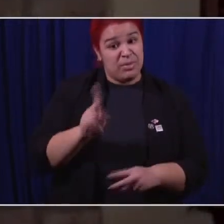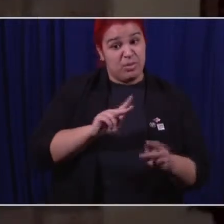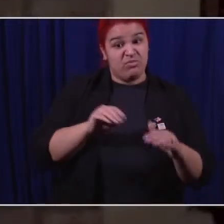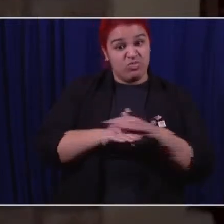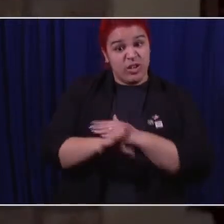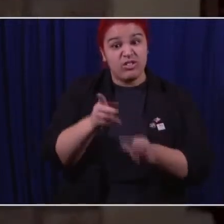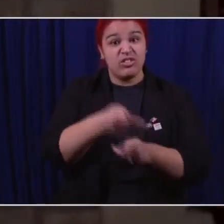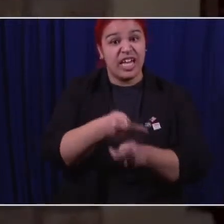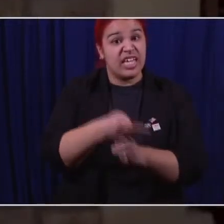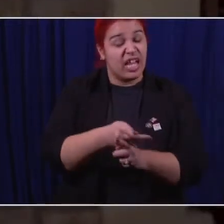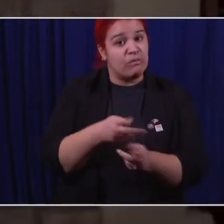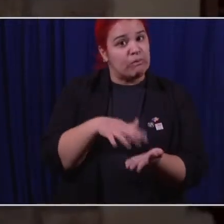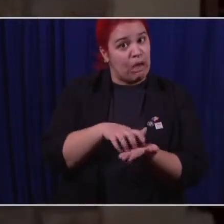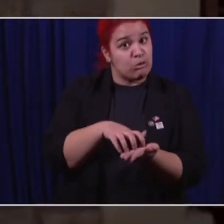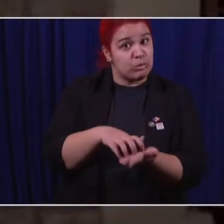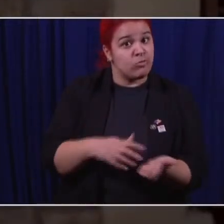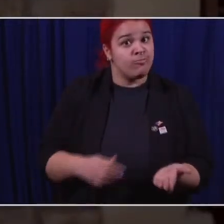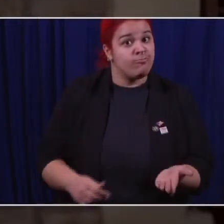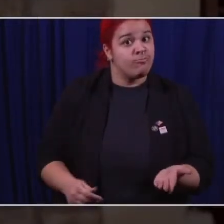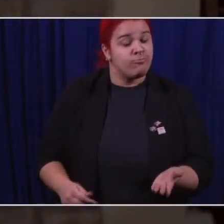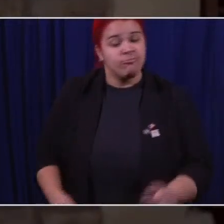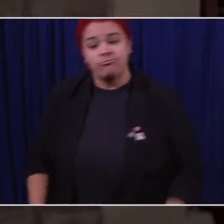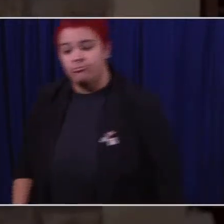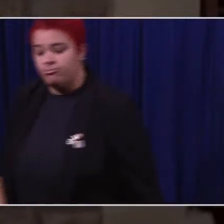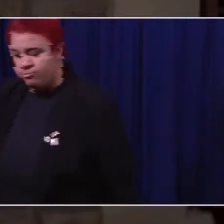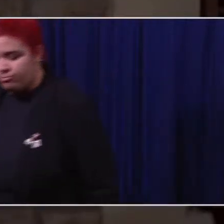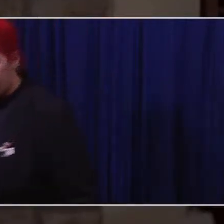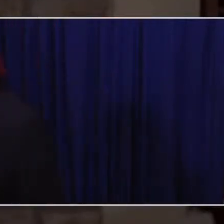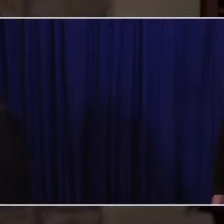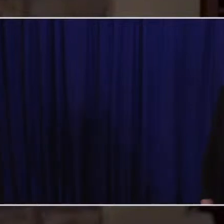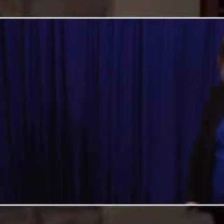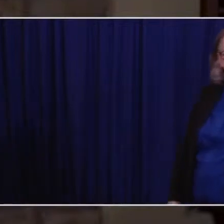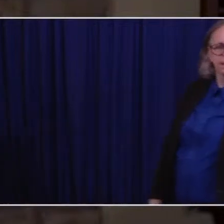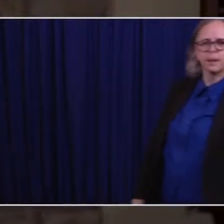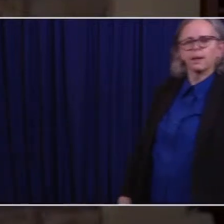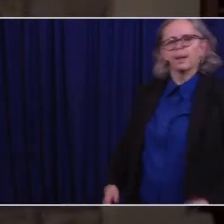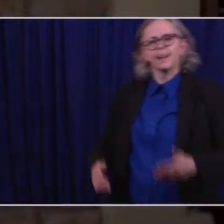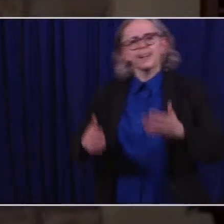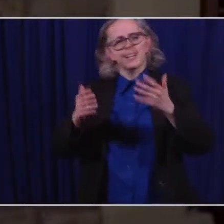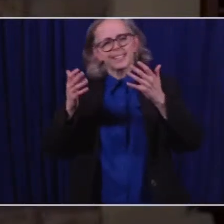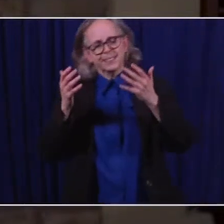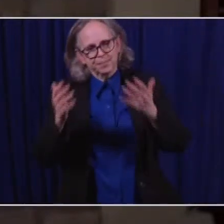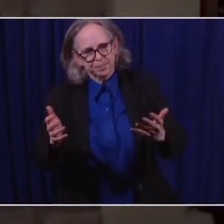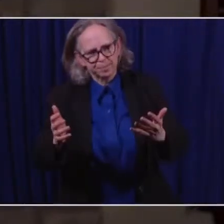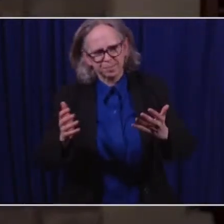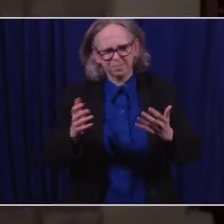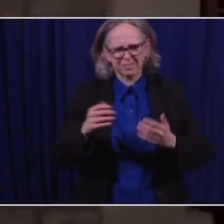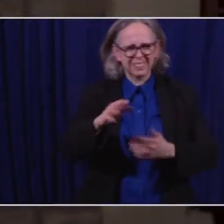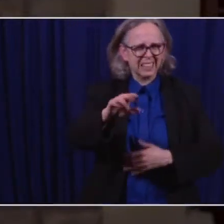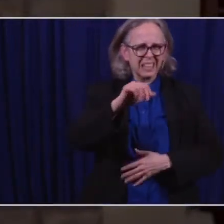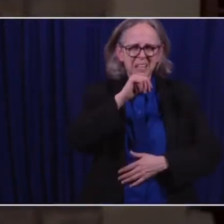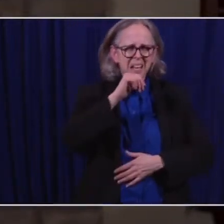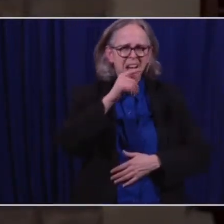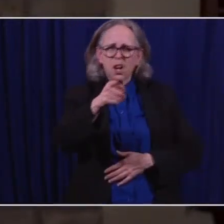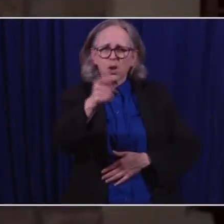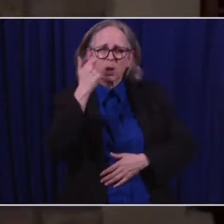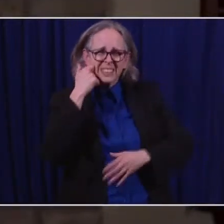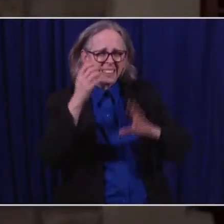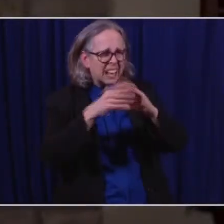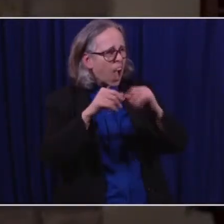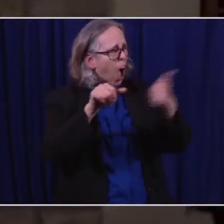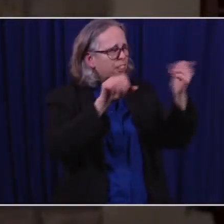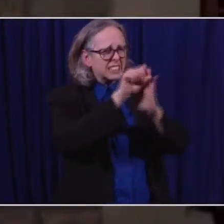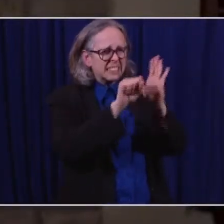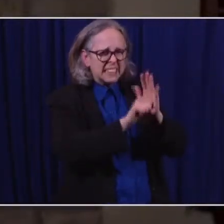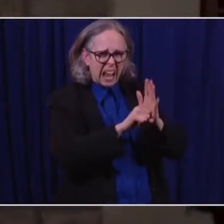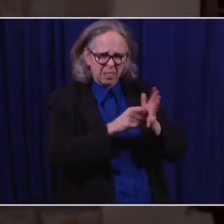Well, we have not imposed, and I don't know any state, maybe some states have, I'm not aware of any state that has required vaccines. That's a big